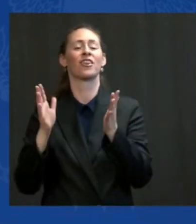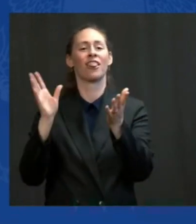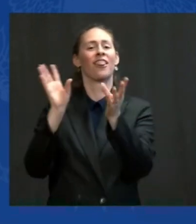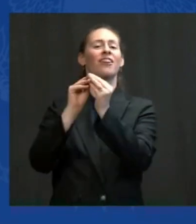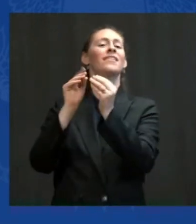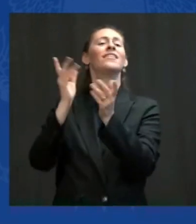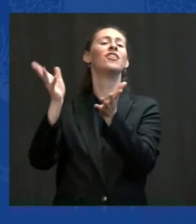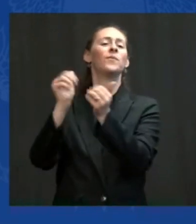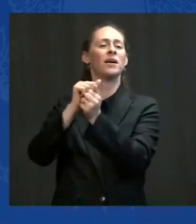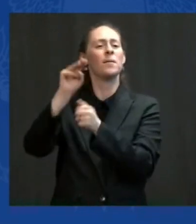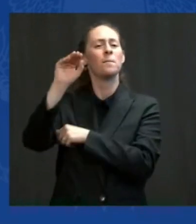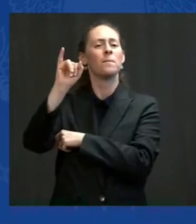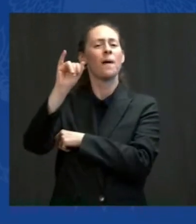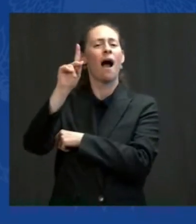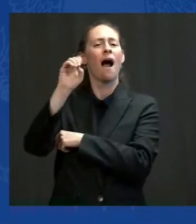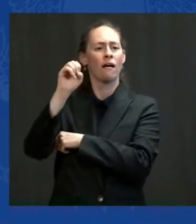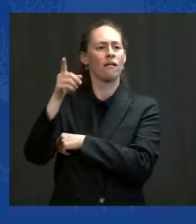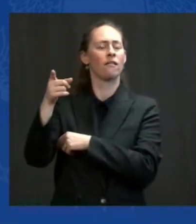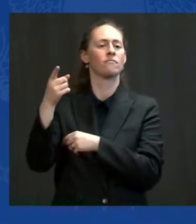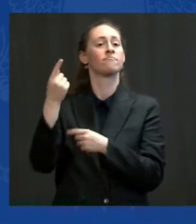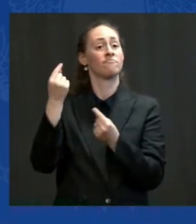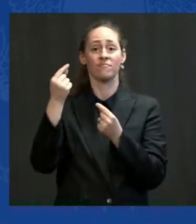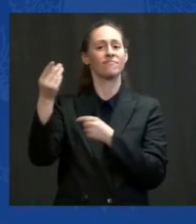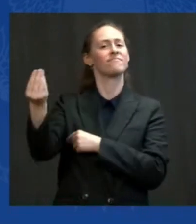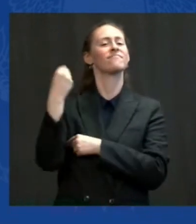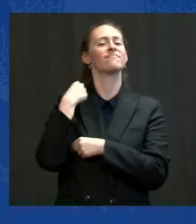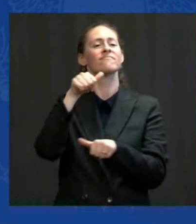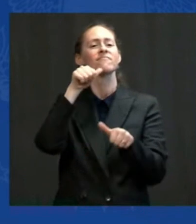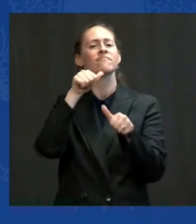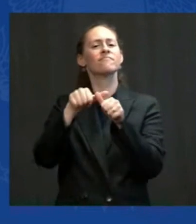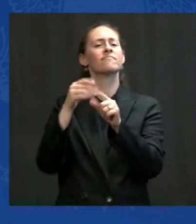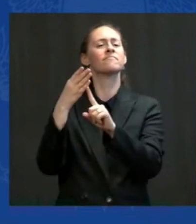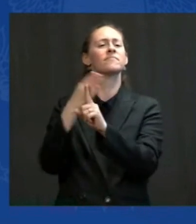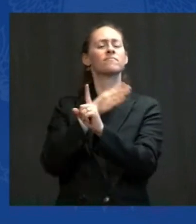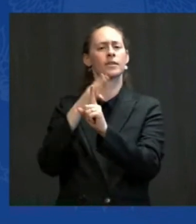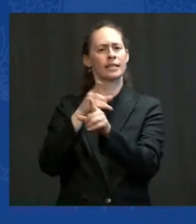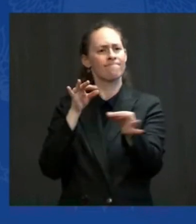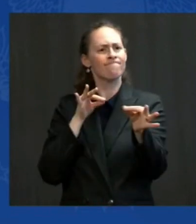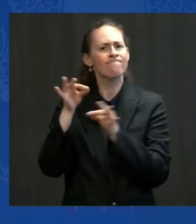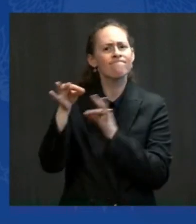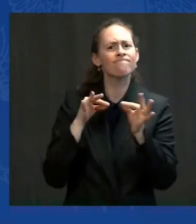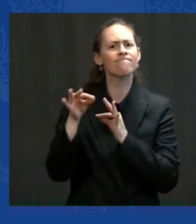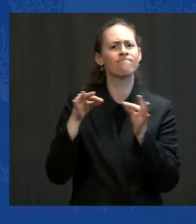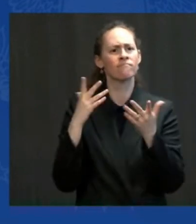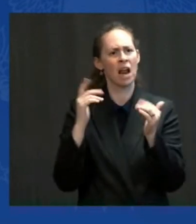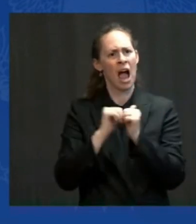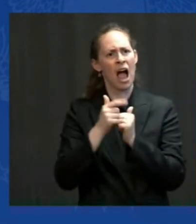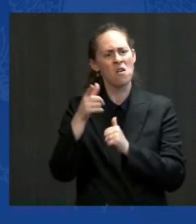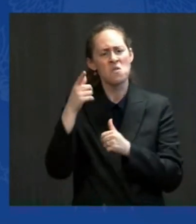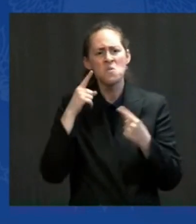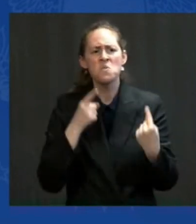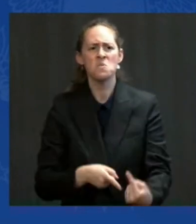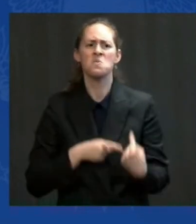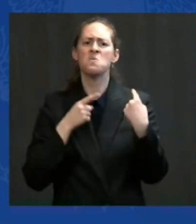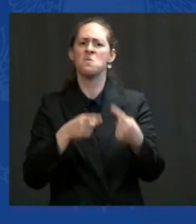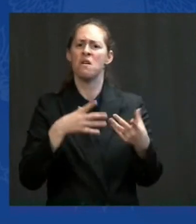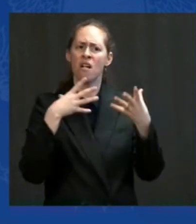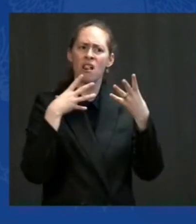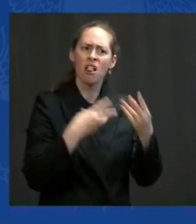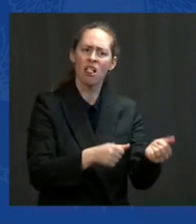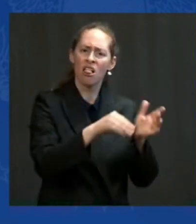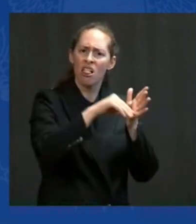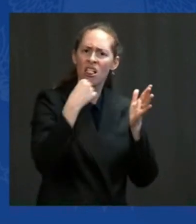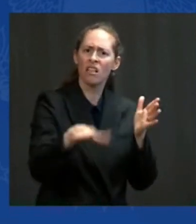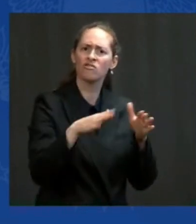to find affordable childcare. And he wanted to know what my plans were. Well, Mike, I hope you know now, here